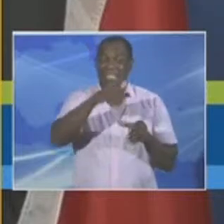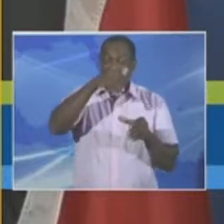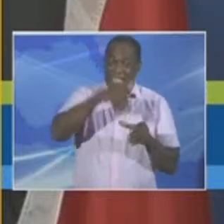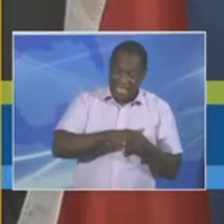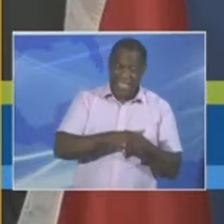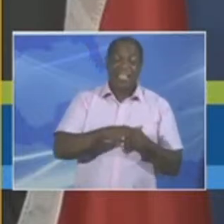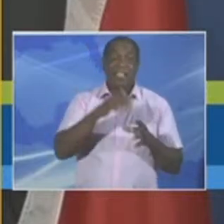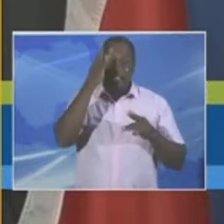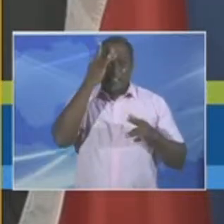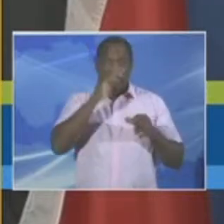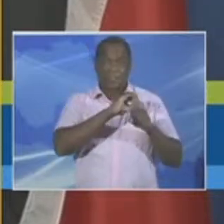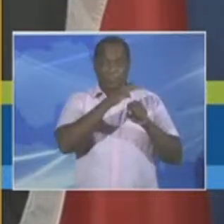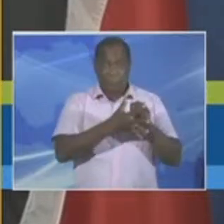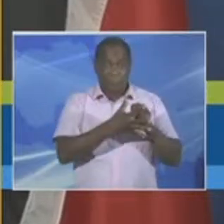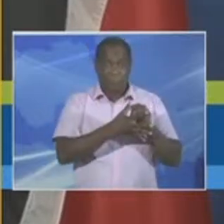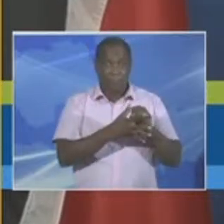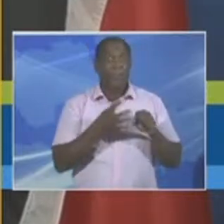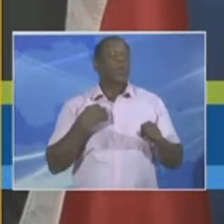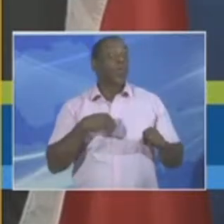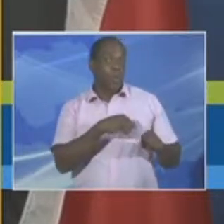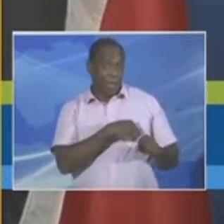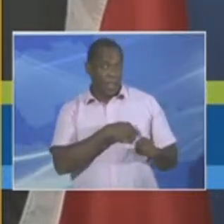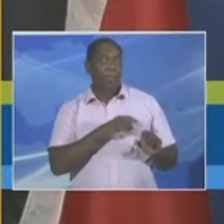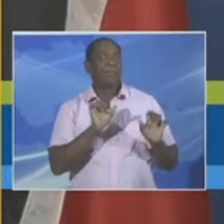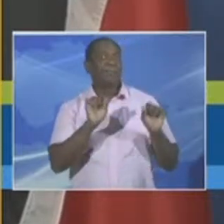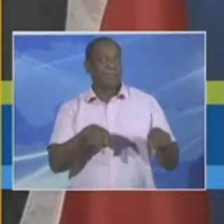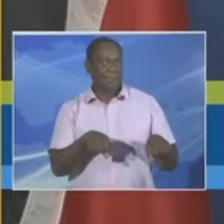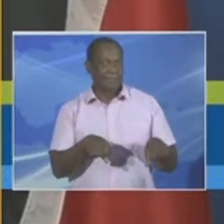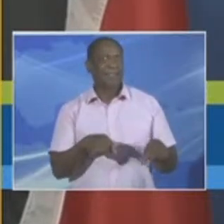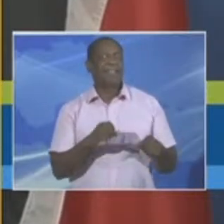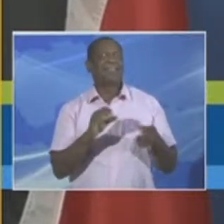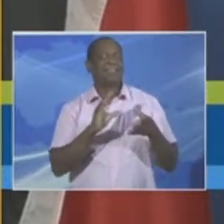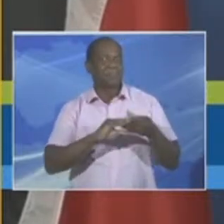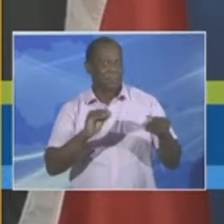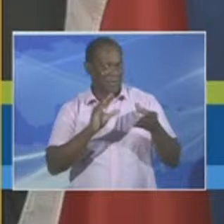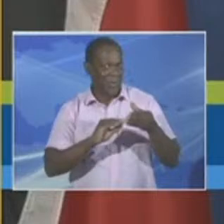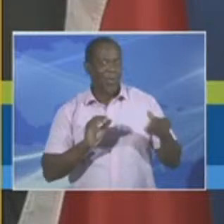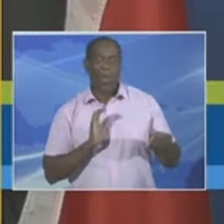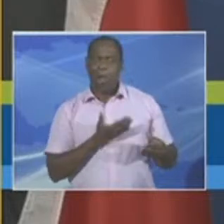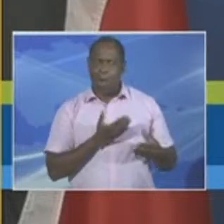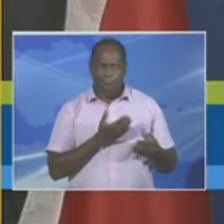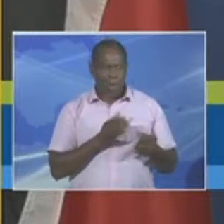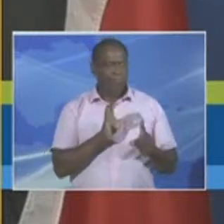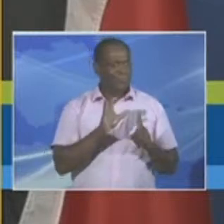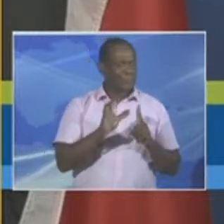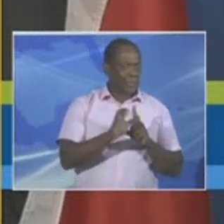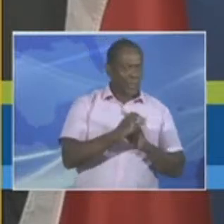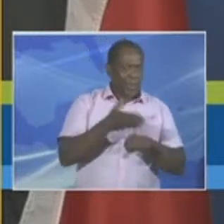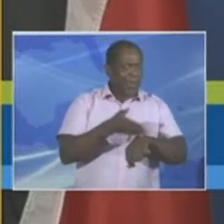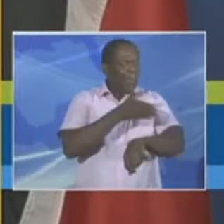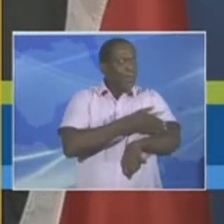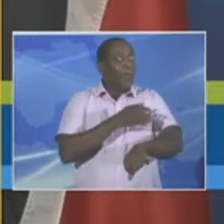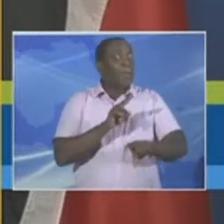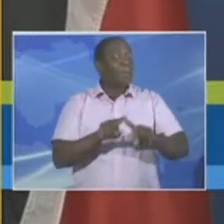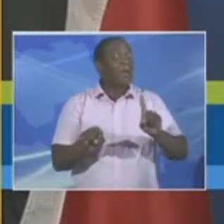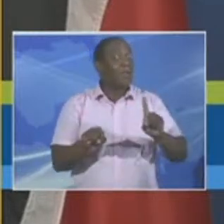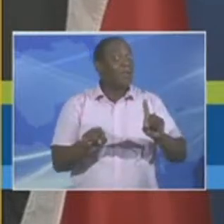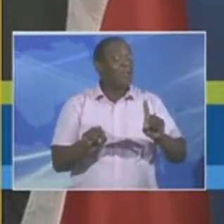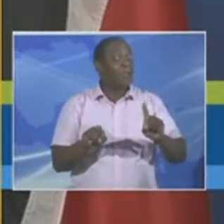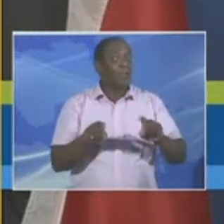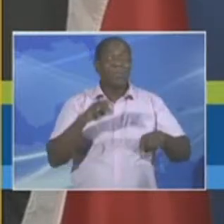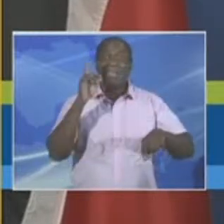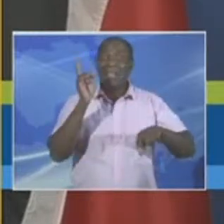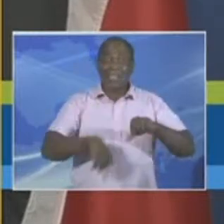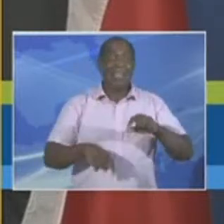Trinidad and Tobago today can say that our circumstances are considerably improved. But we are not in a position to